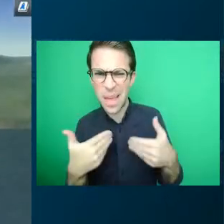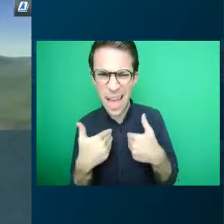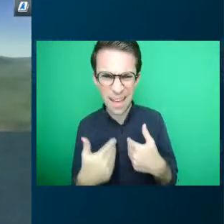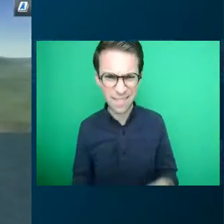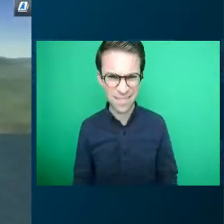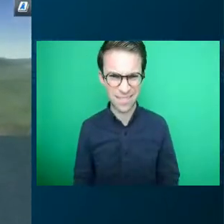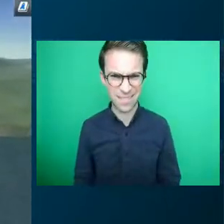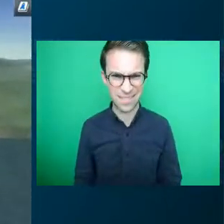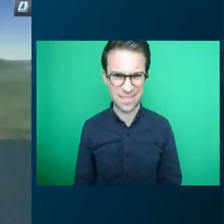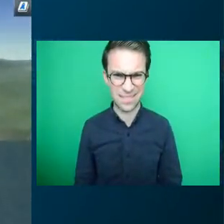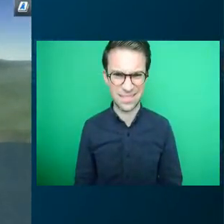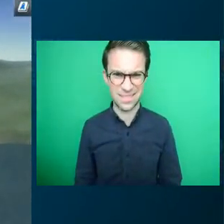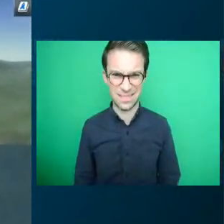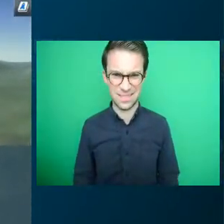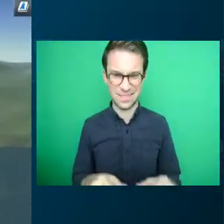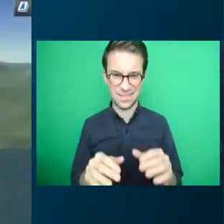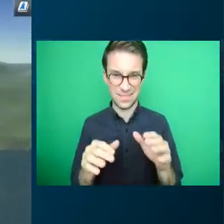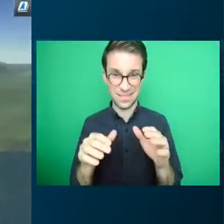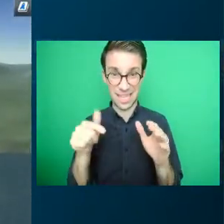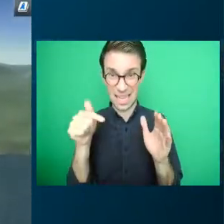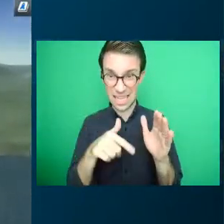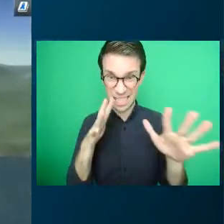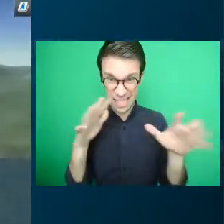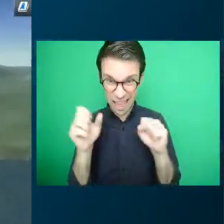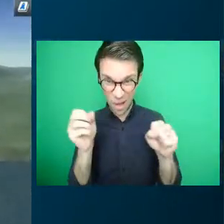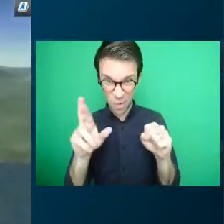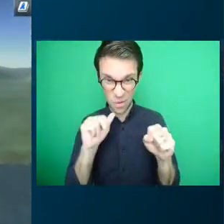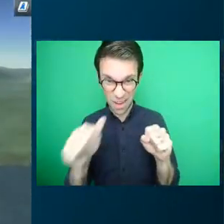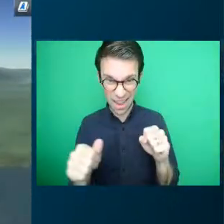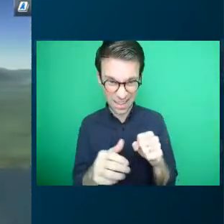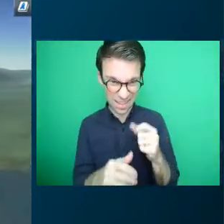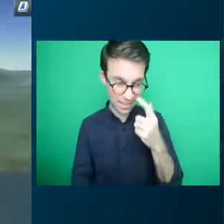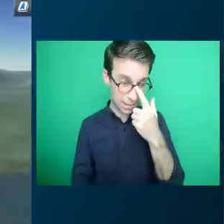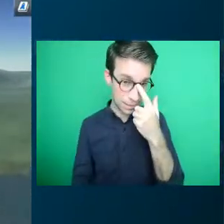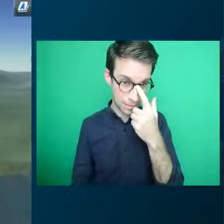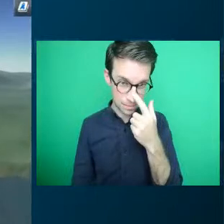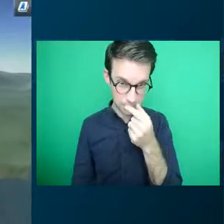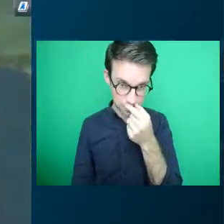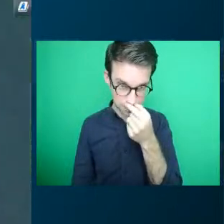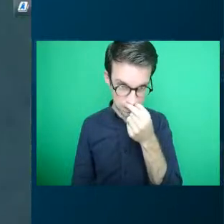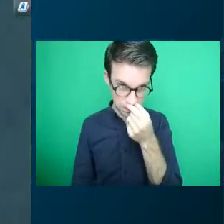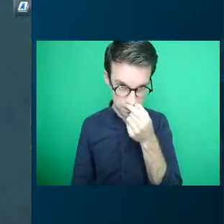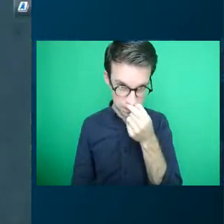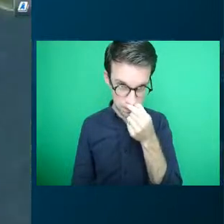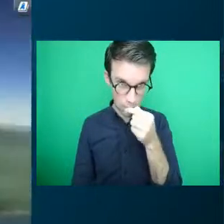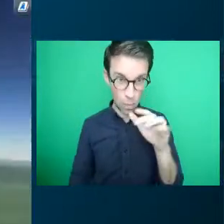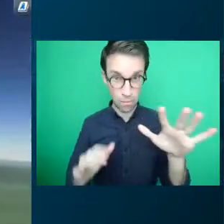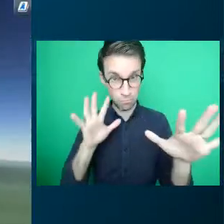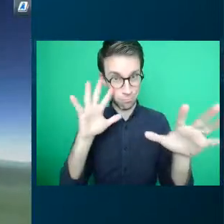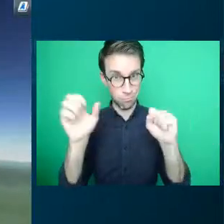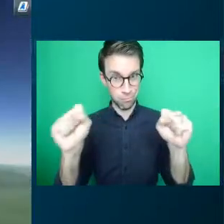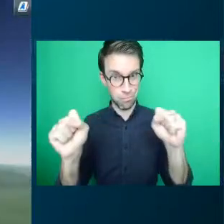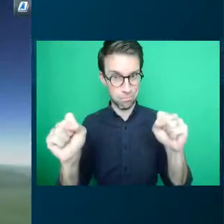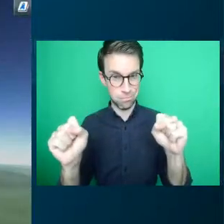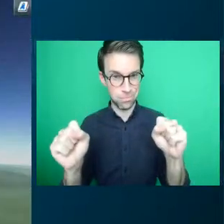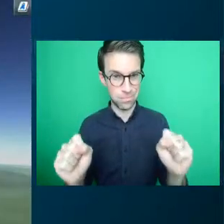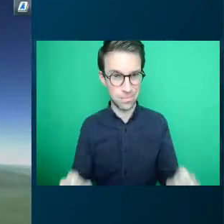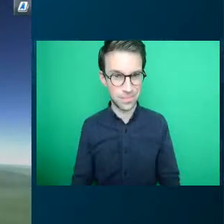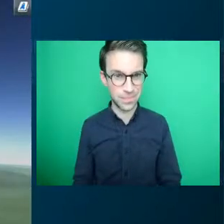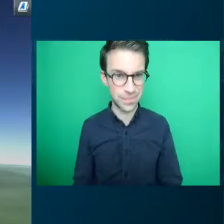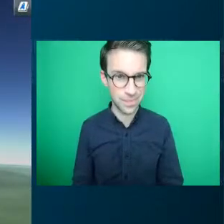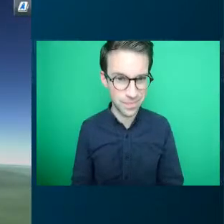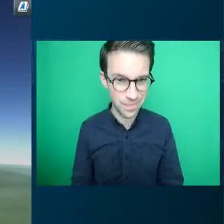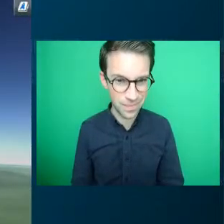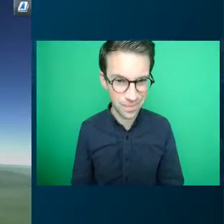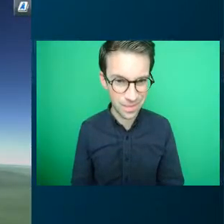I don't even know if y'all can hear me right now. How loud is this right now? As it turns out, rockets are loud sometimes. I